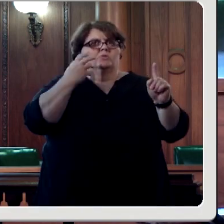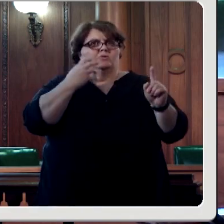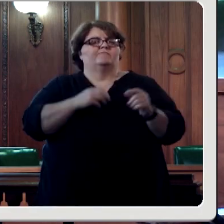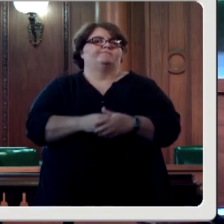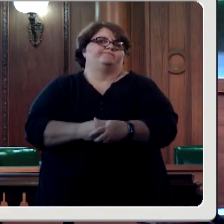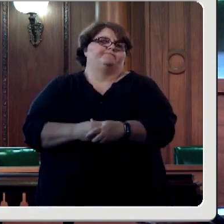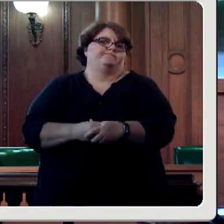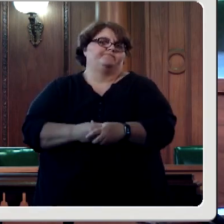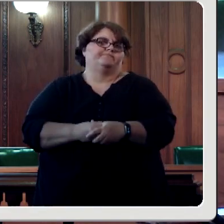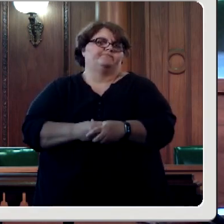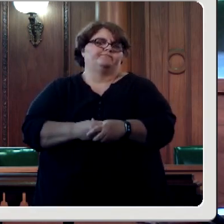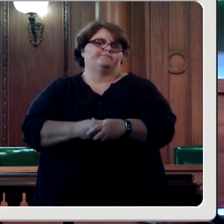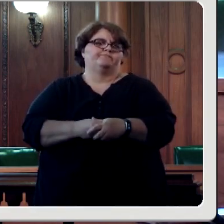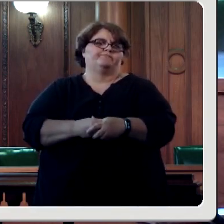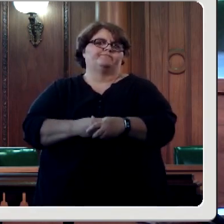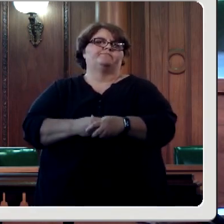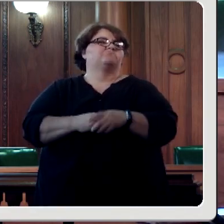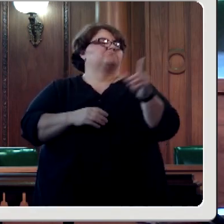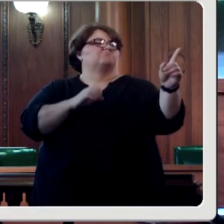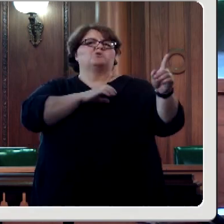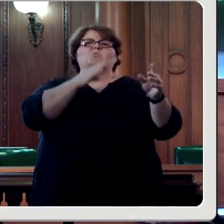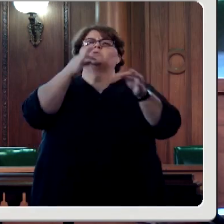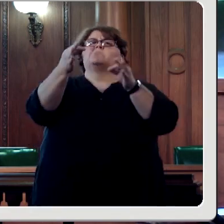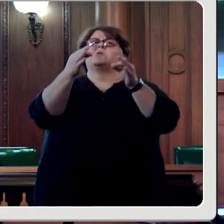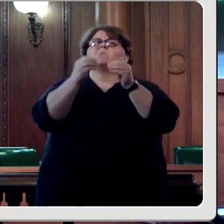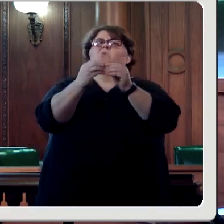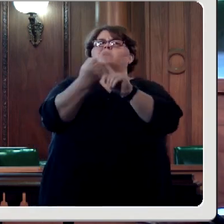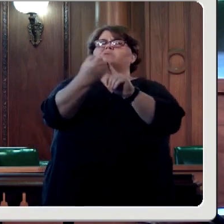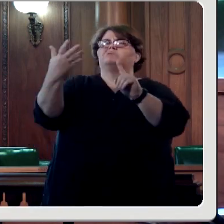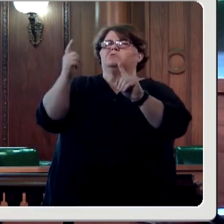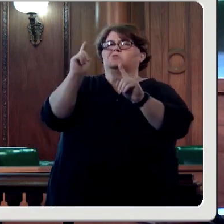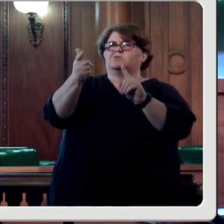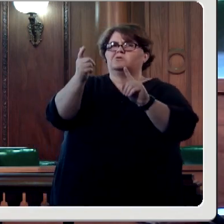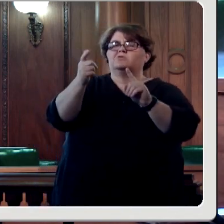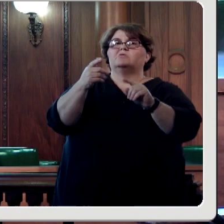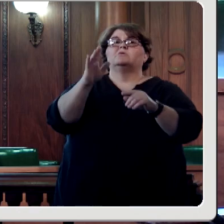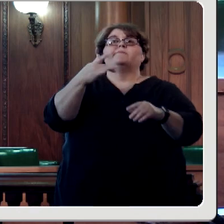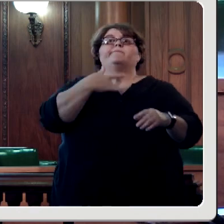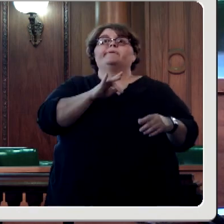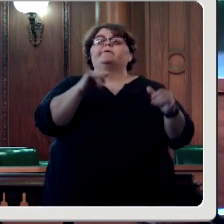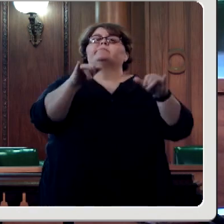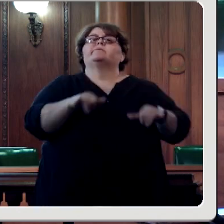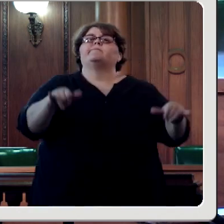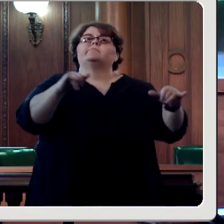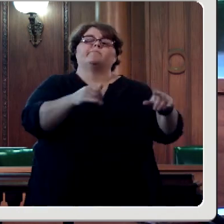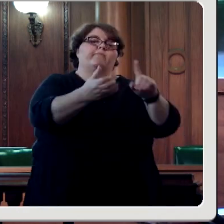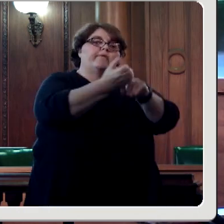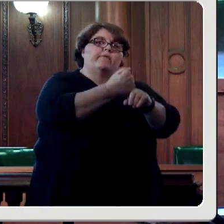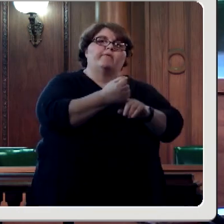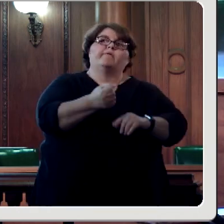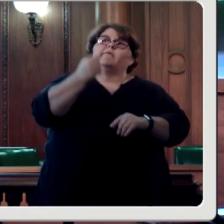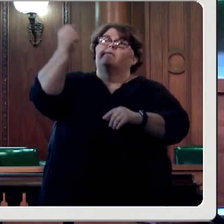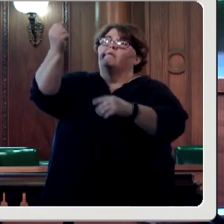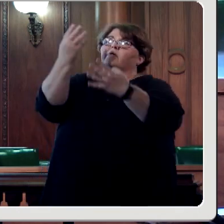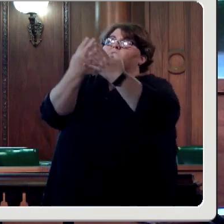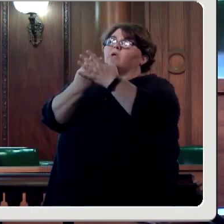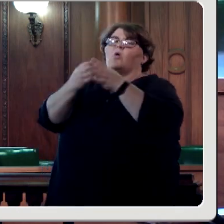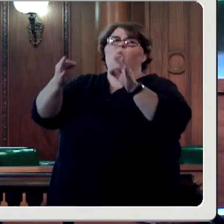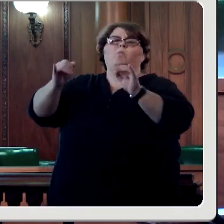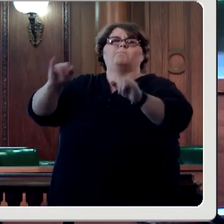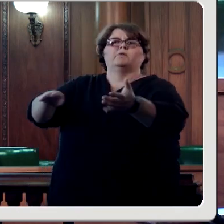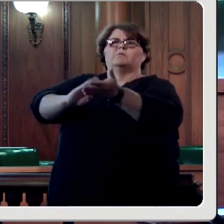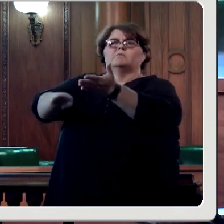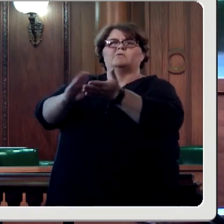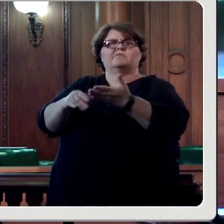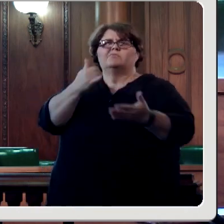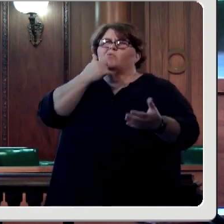Cheryl will have that, but the courts let him out, so we want to make you aware of that. Good detective work there. We